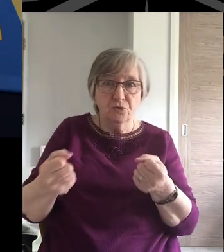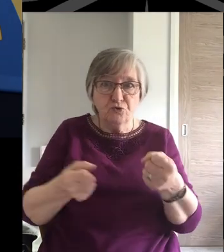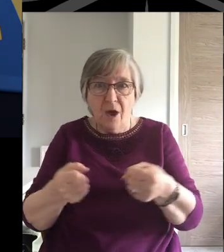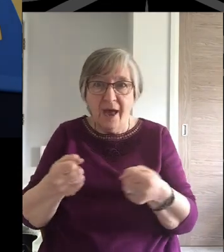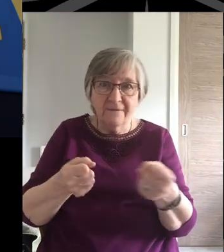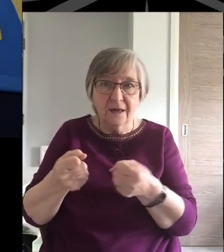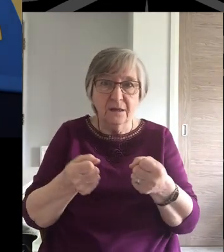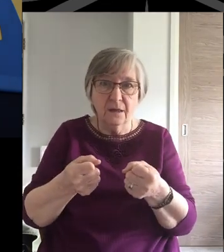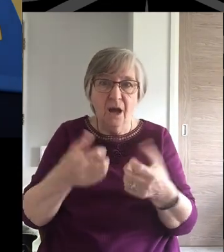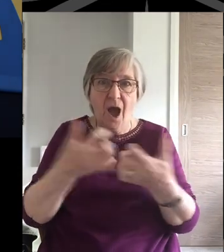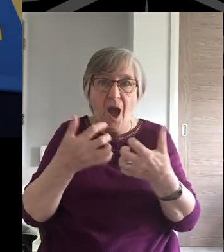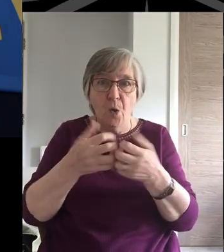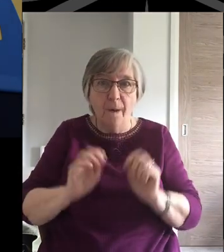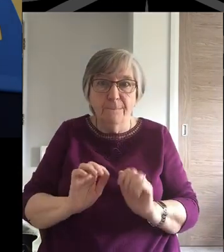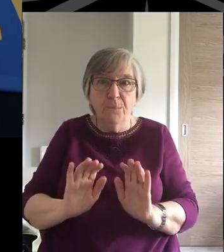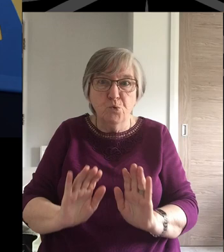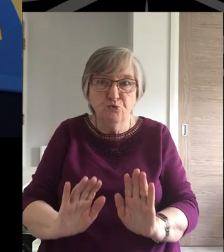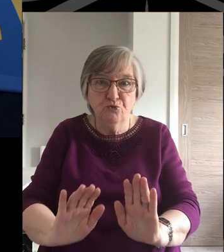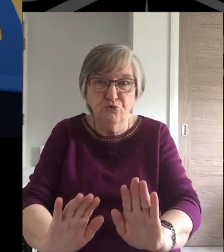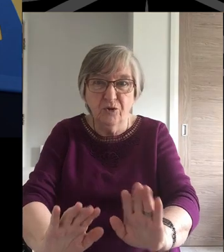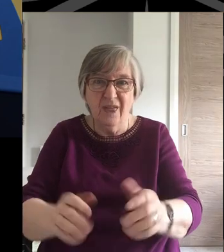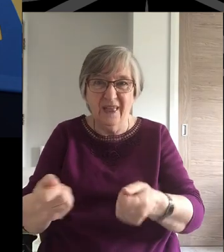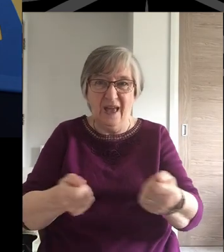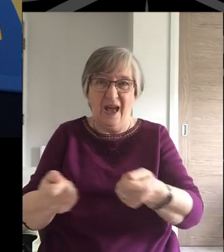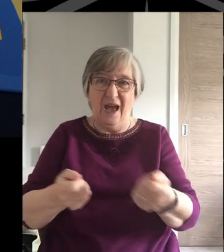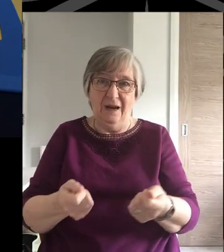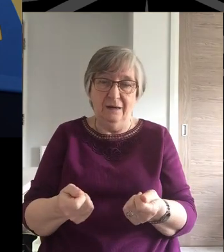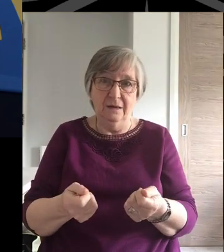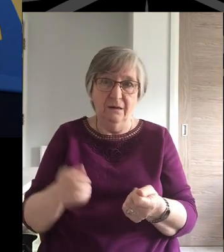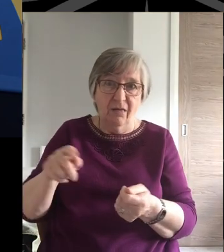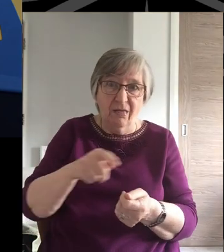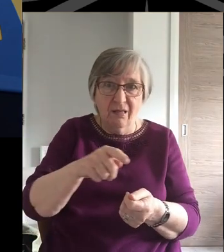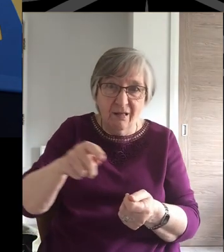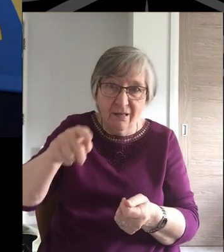by pushing his car around the various Grand Prix tracks.